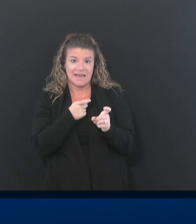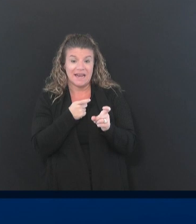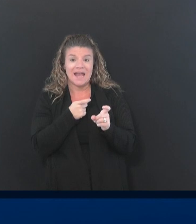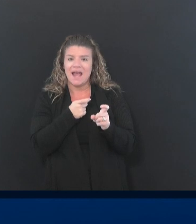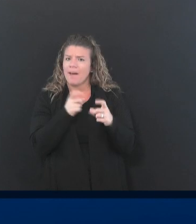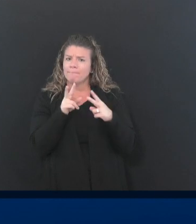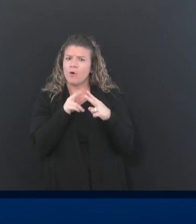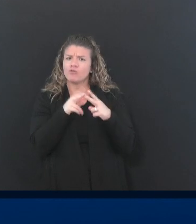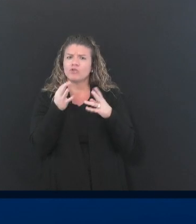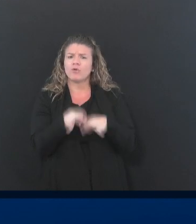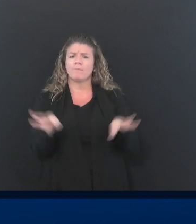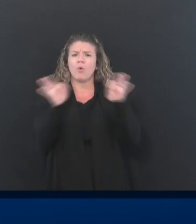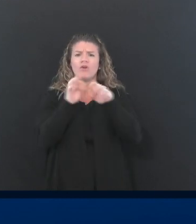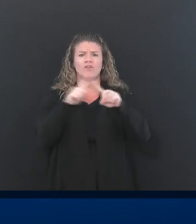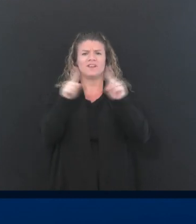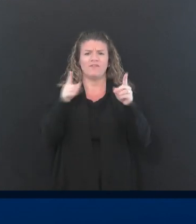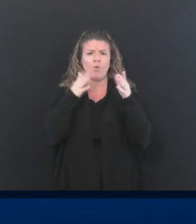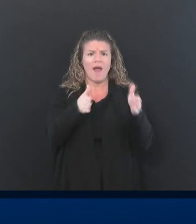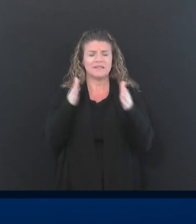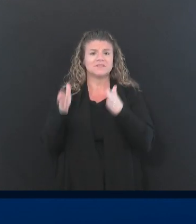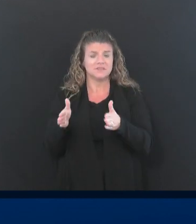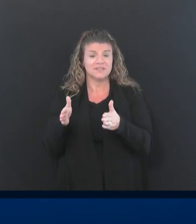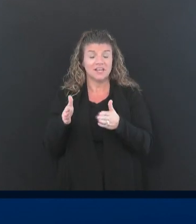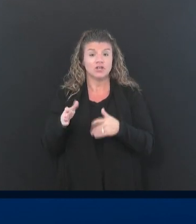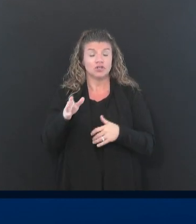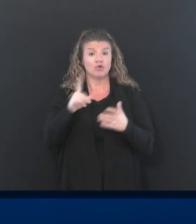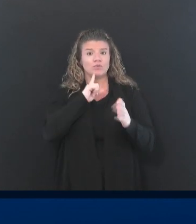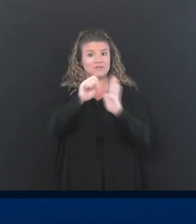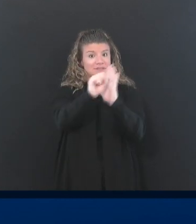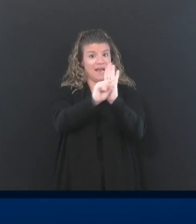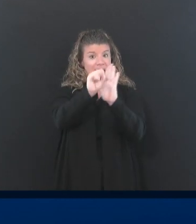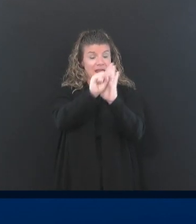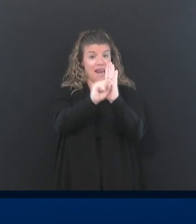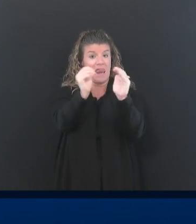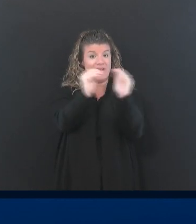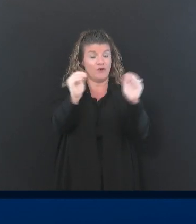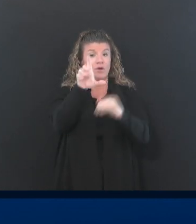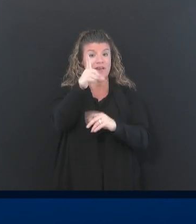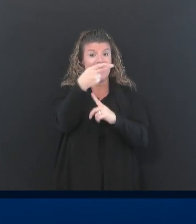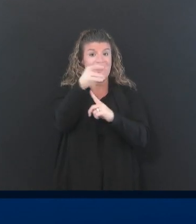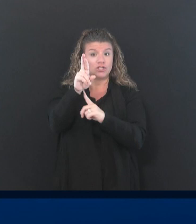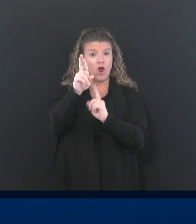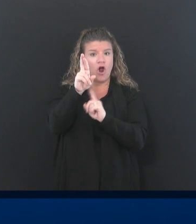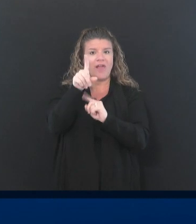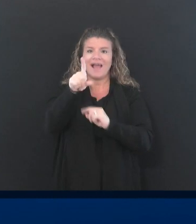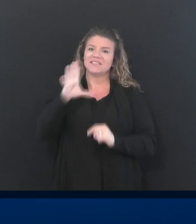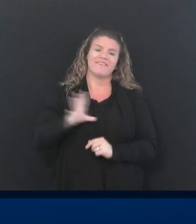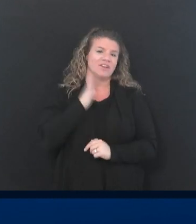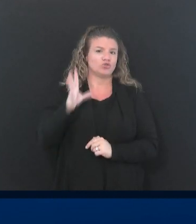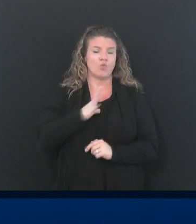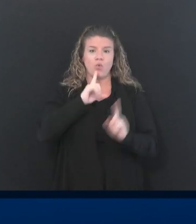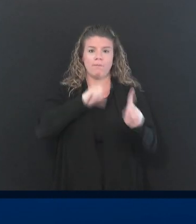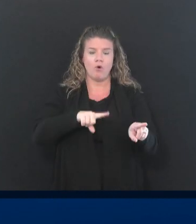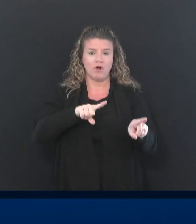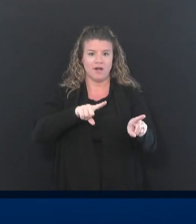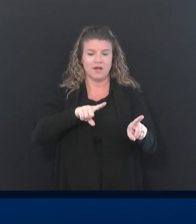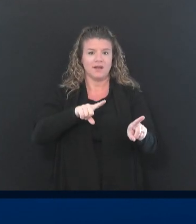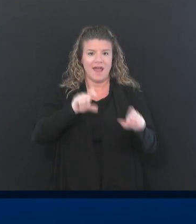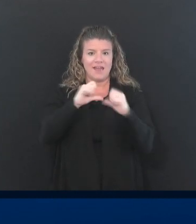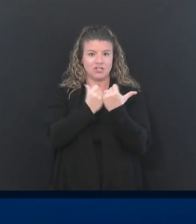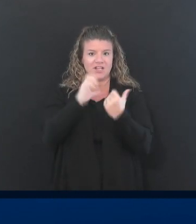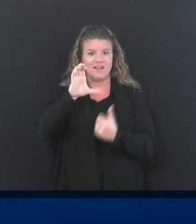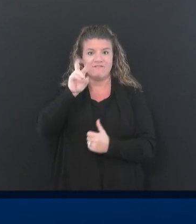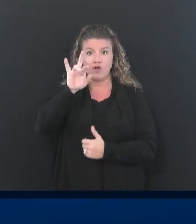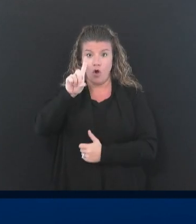different levels in different ways. So at the state level, DHHR is the official reporting agency for